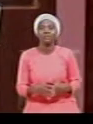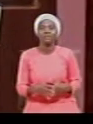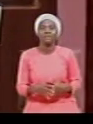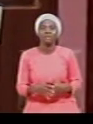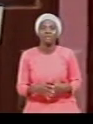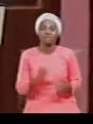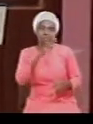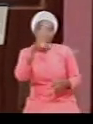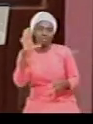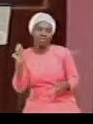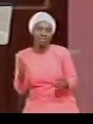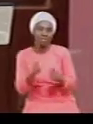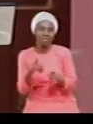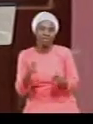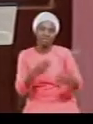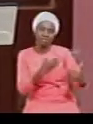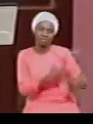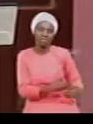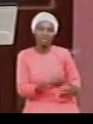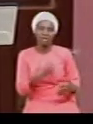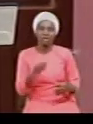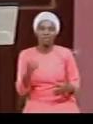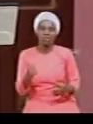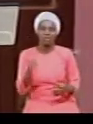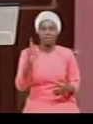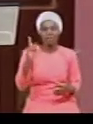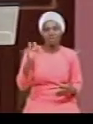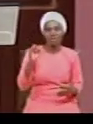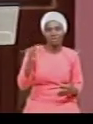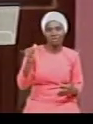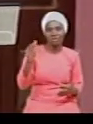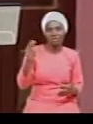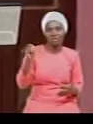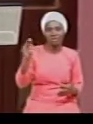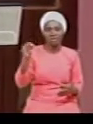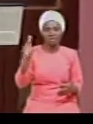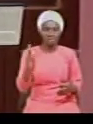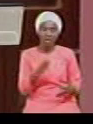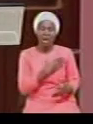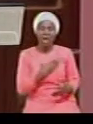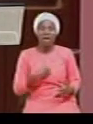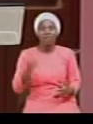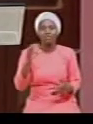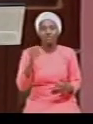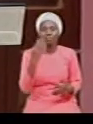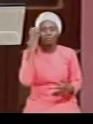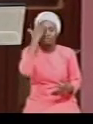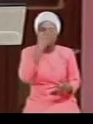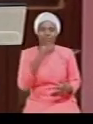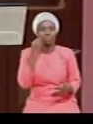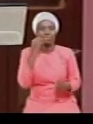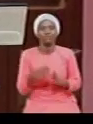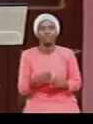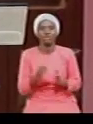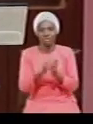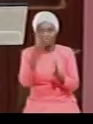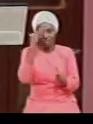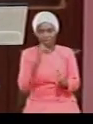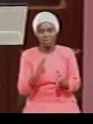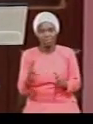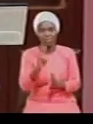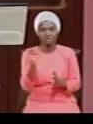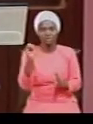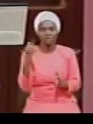a prism, of a diamond. And they're so beautiful. That's why he uses the